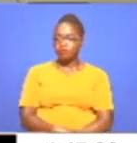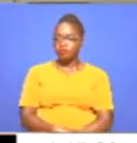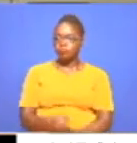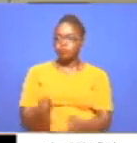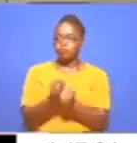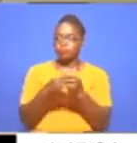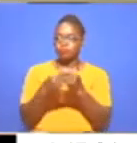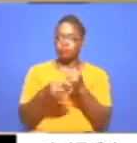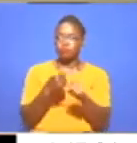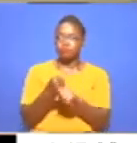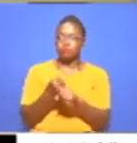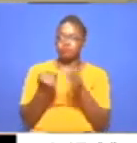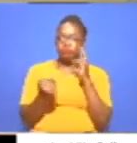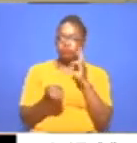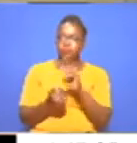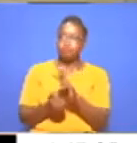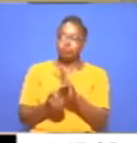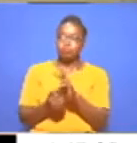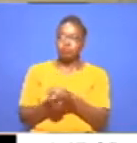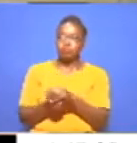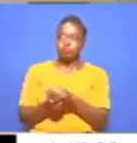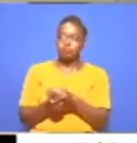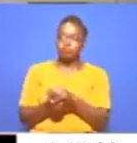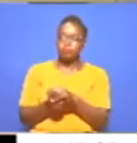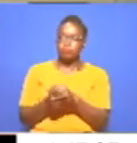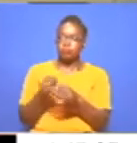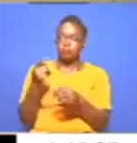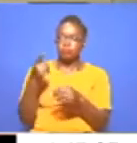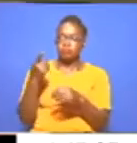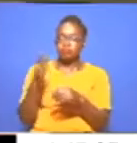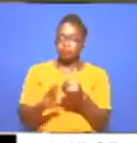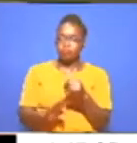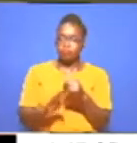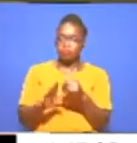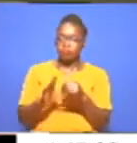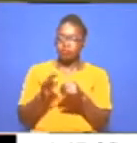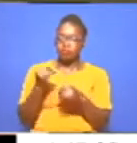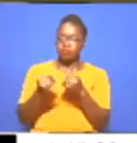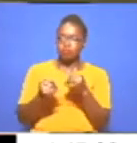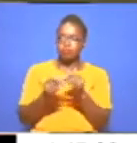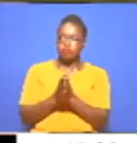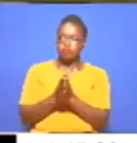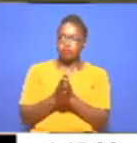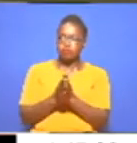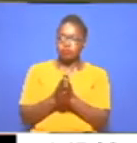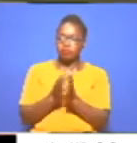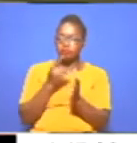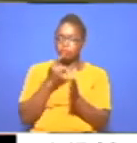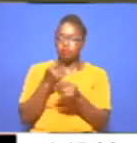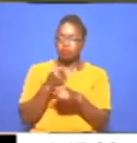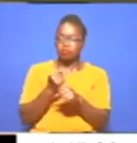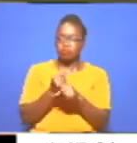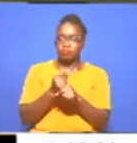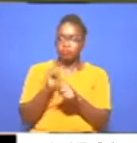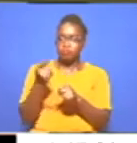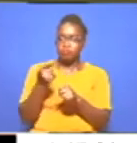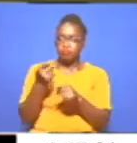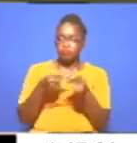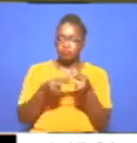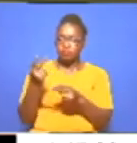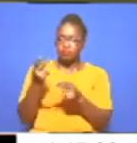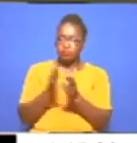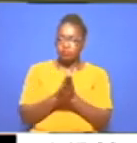18-year-old Aarna Maldi, who qualified to the quarterfinals of the tournament, is optimistic of making it to the Kenyan team for the Commonwealth Games slated